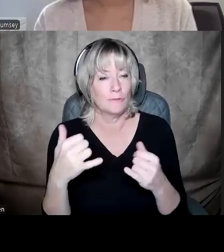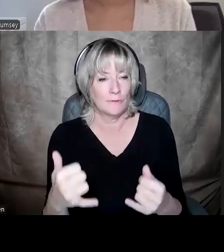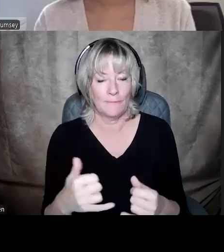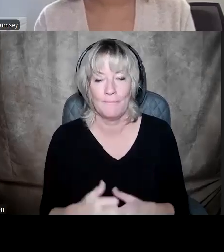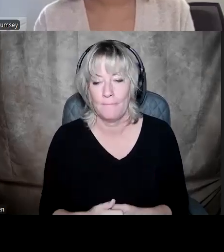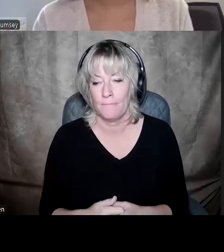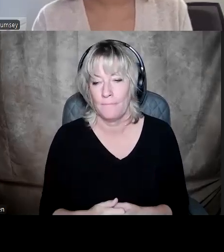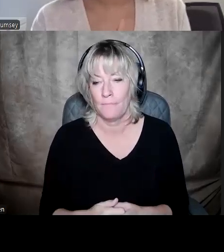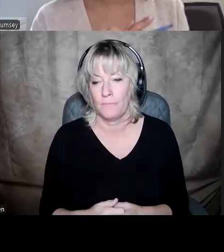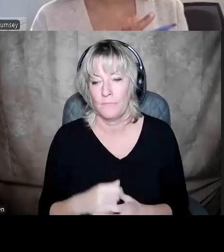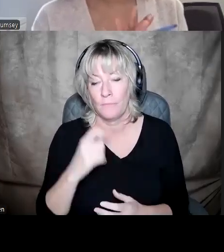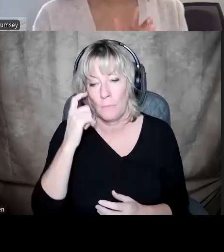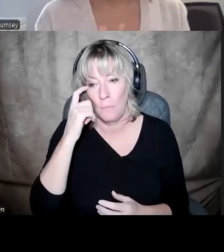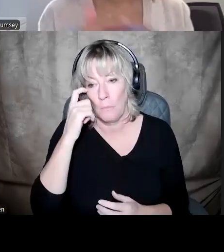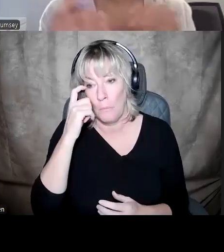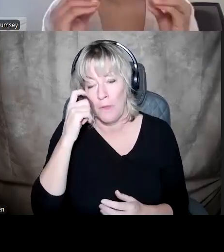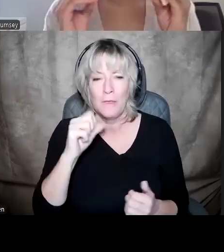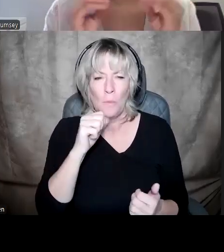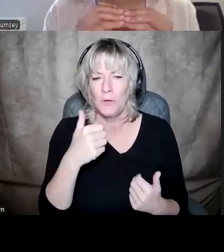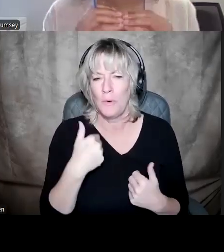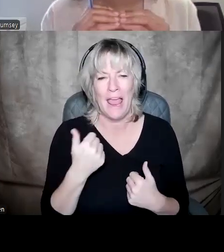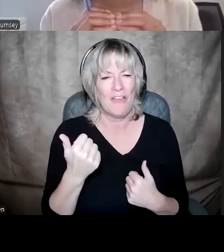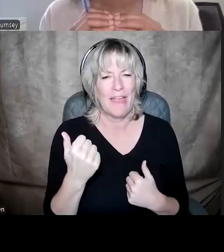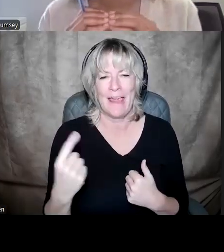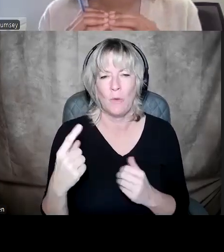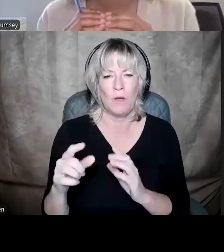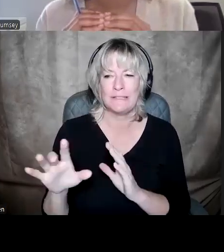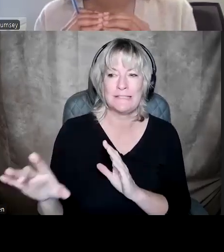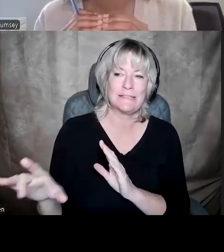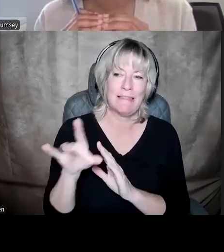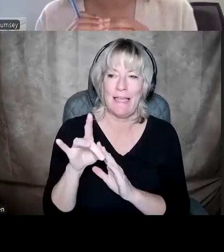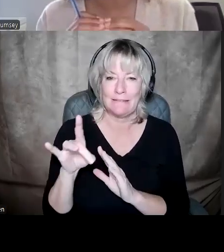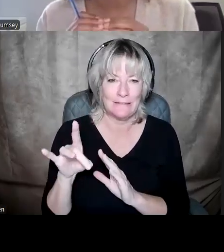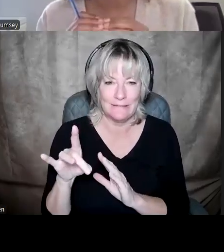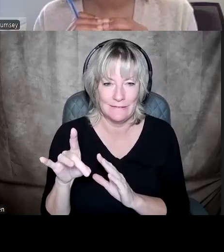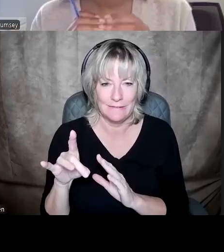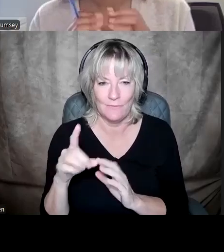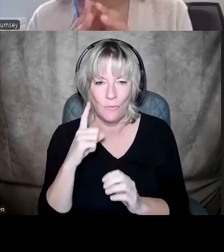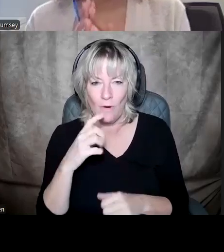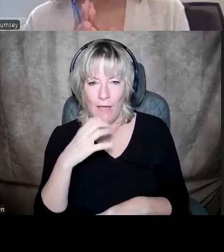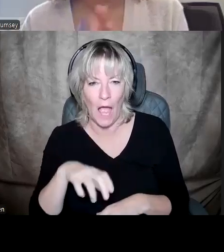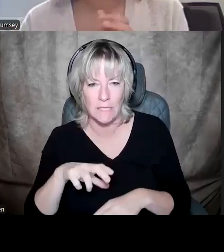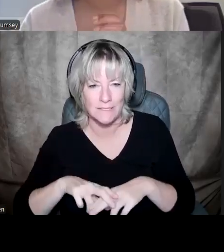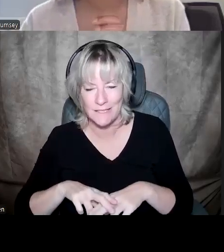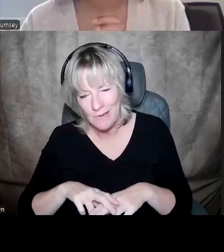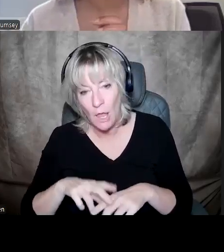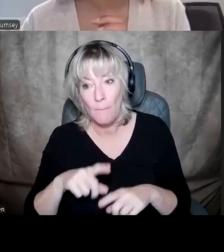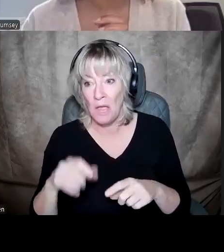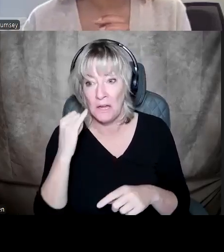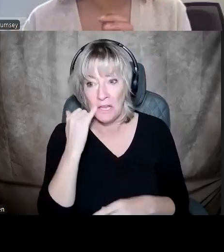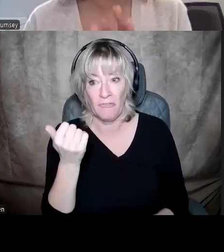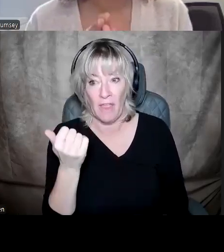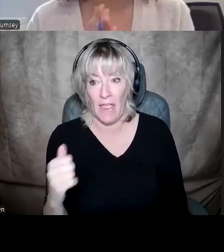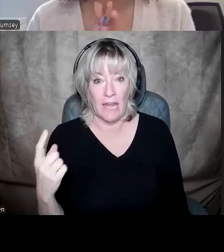So we don't have someone who is in particular who's in the crisis trivia hot seat, but if anyone in the audience does want